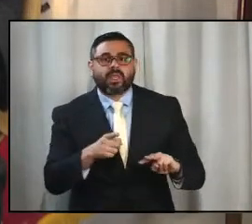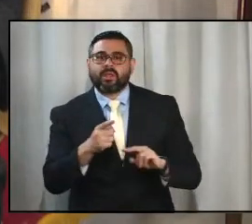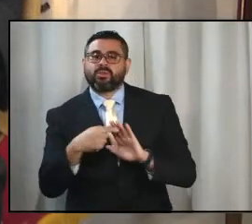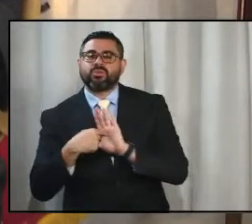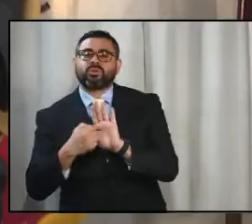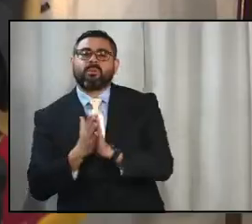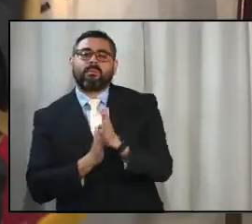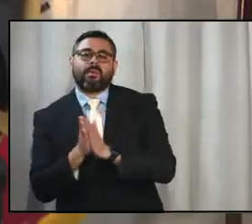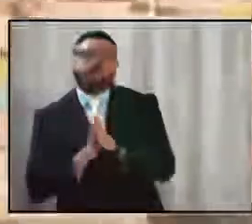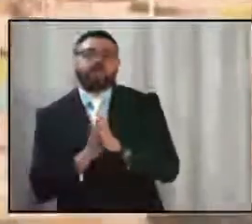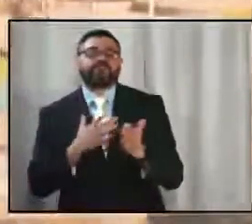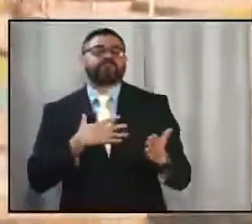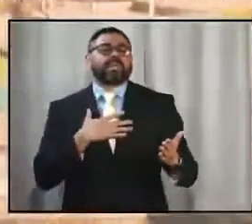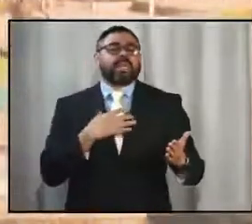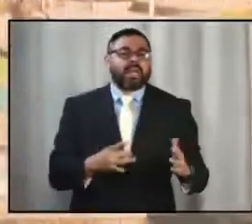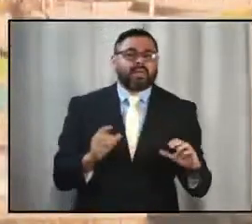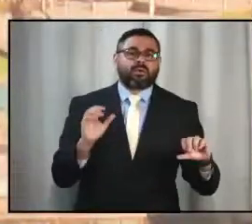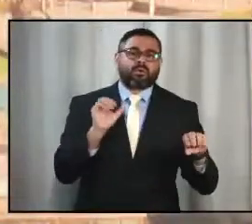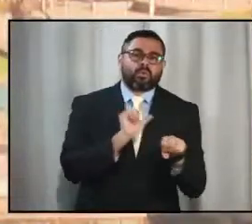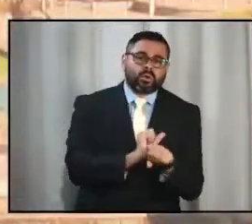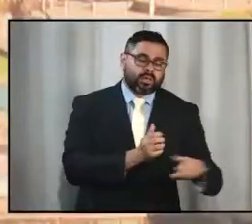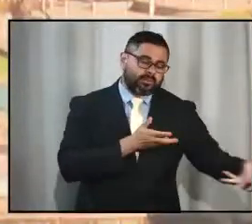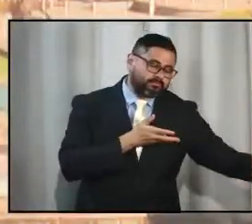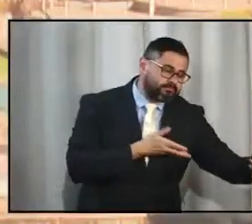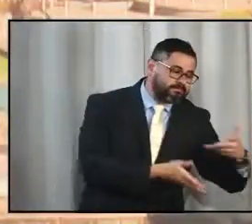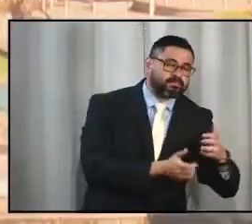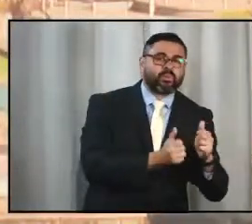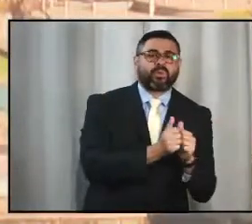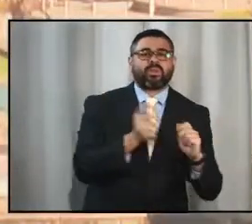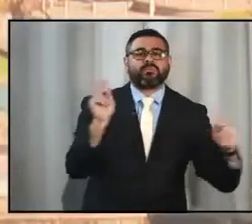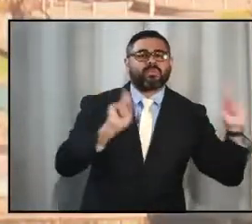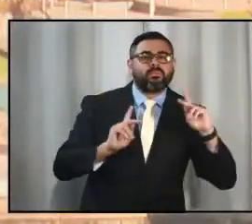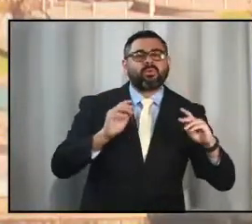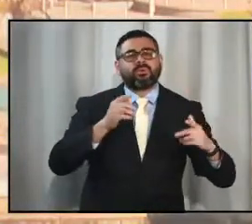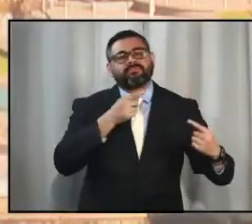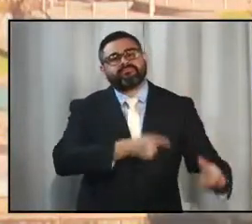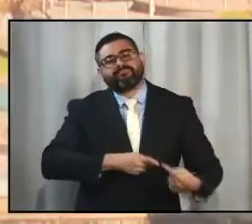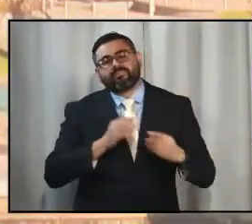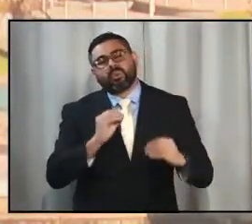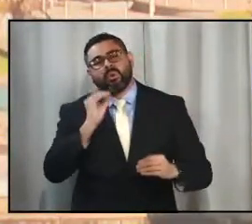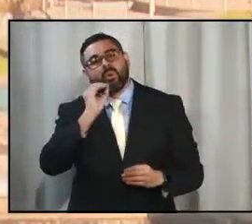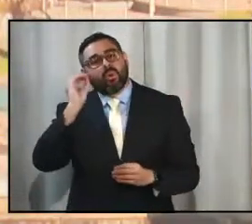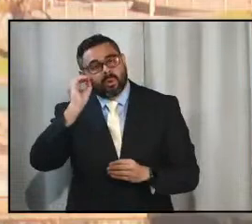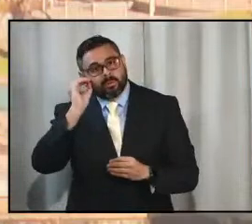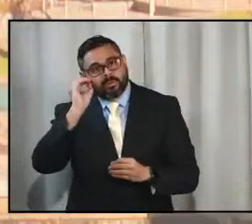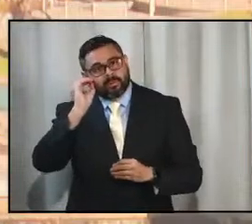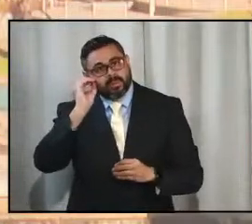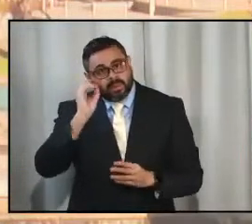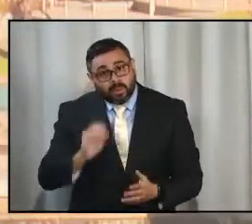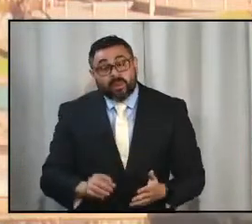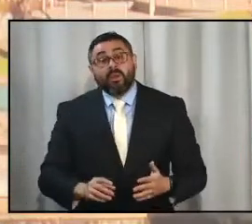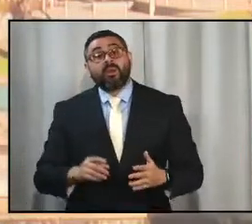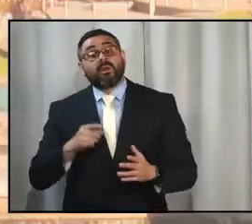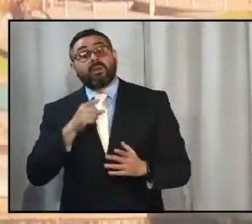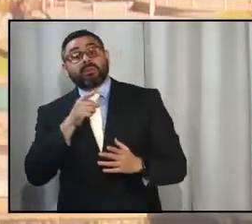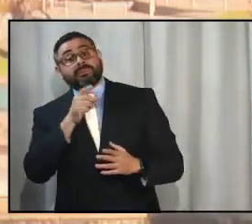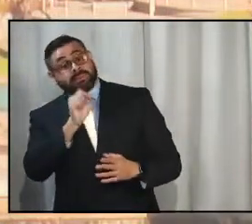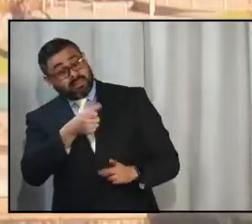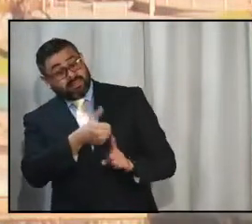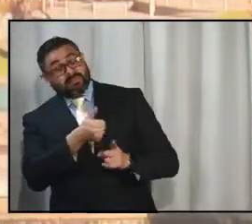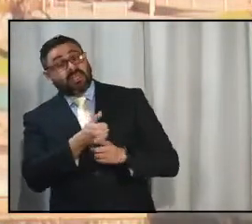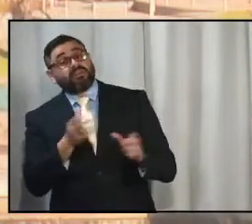for this work. Mm-hmm. So they already have this drive and desire to do this type of work. In addition to all of the regular police training that they